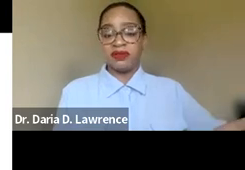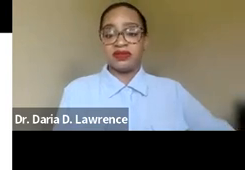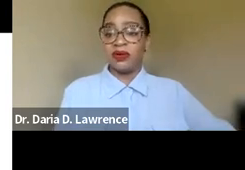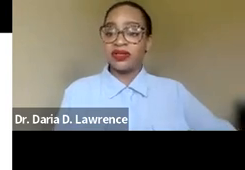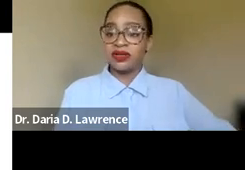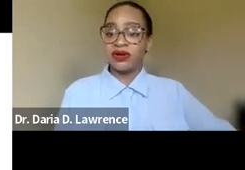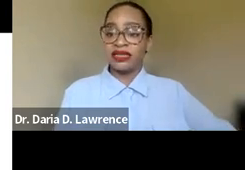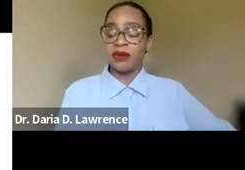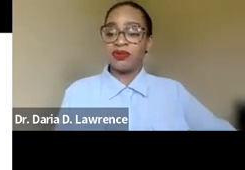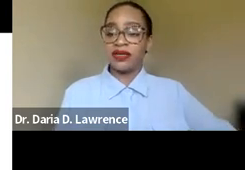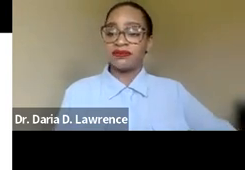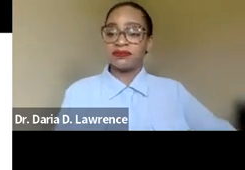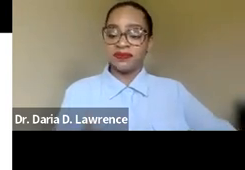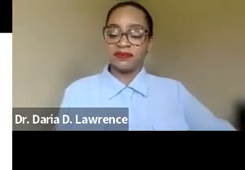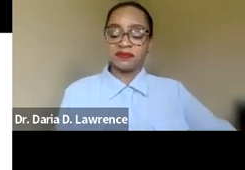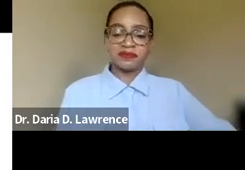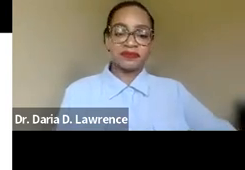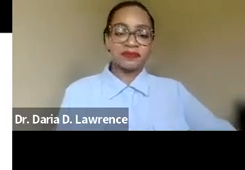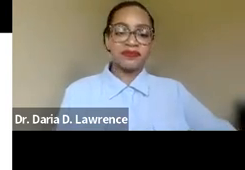There was no concern at that point.